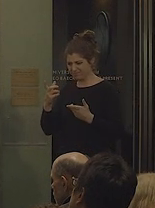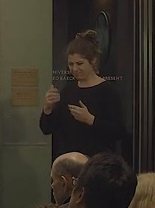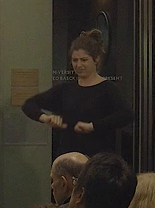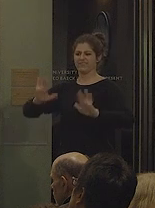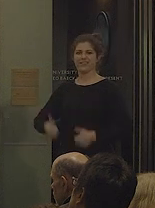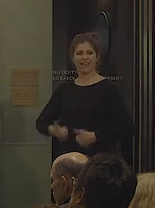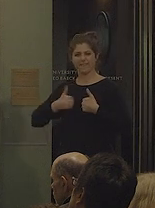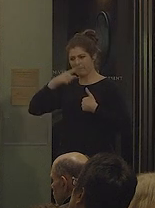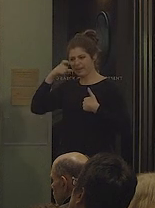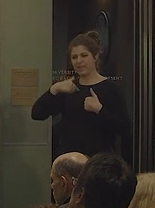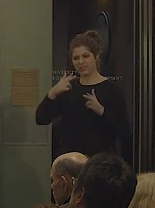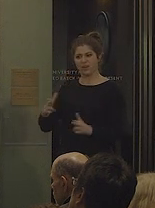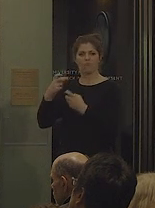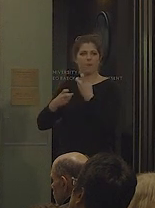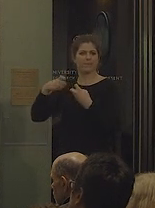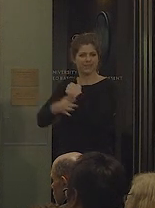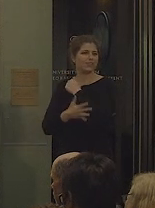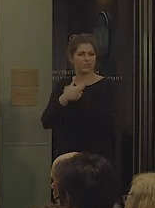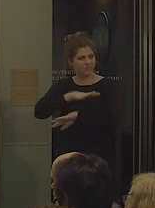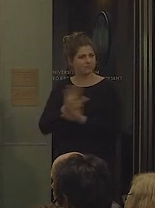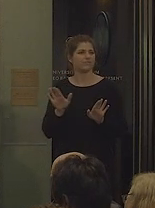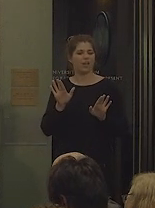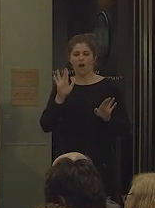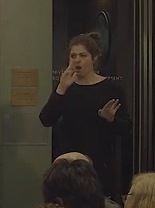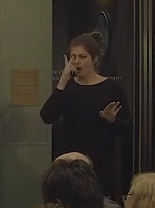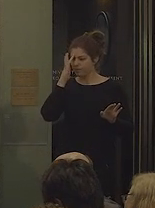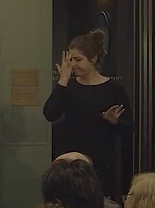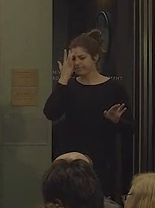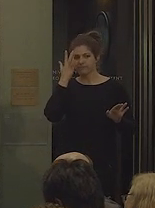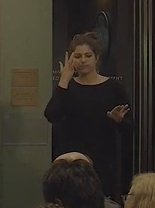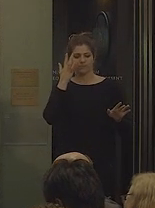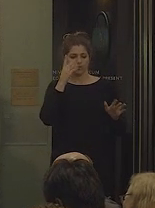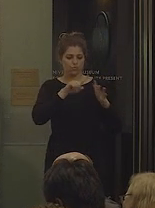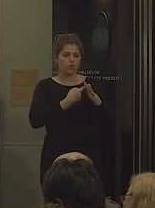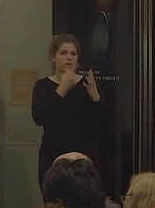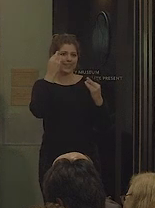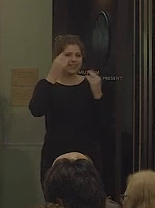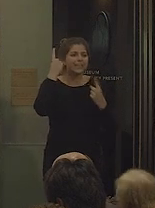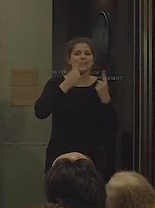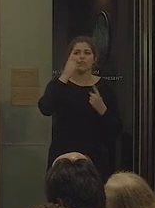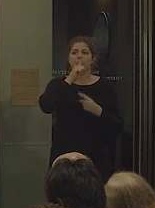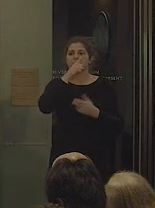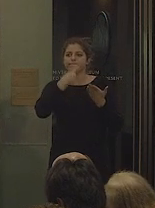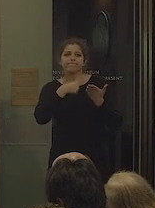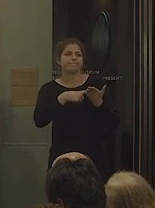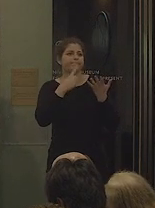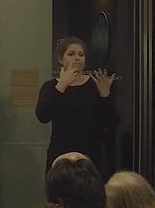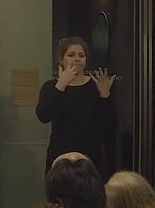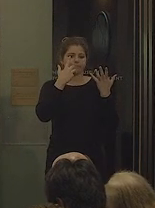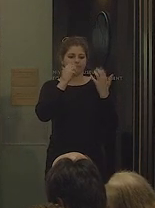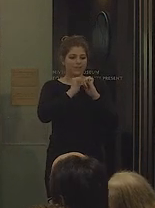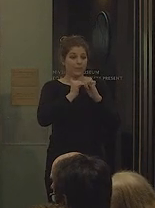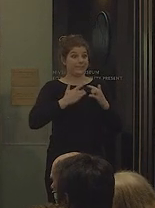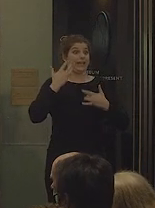because we have a gun problem in this country. It irritates the hell out of me. And when we start thinking and talking in terms of